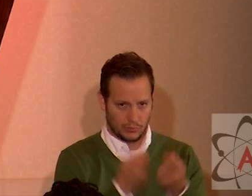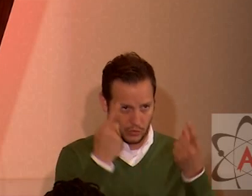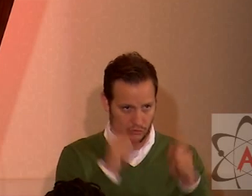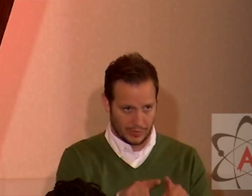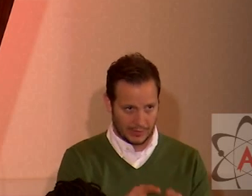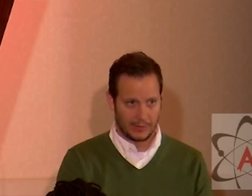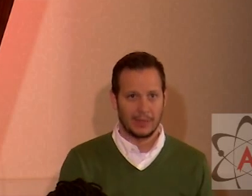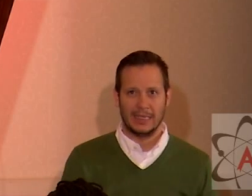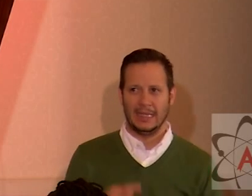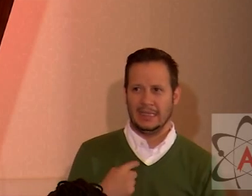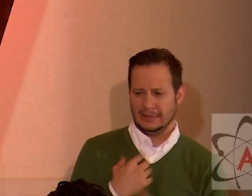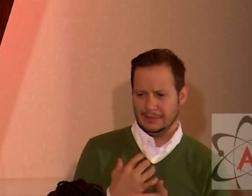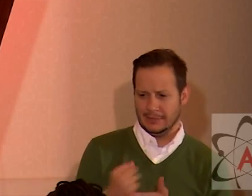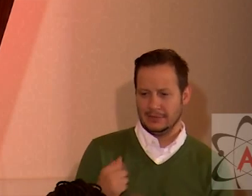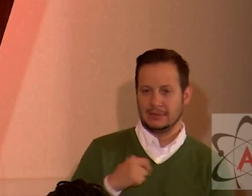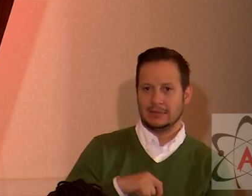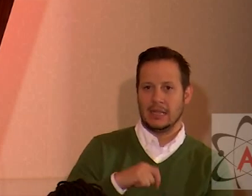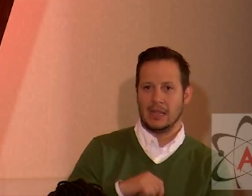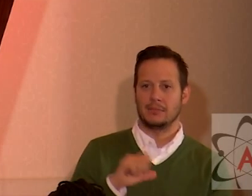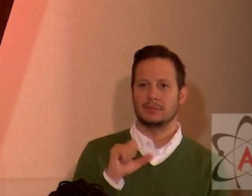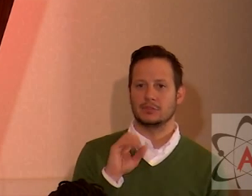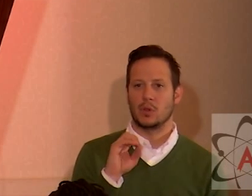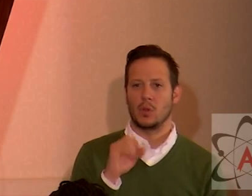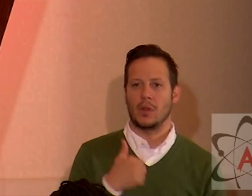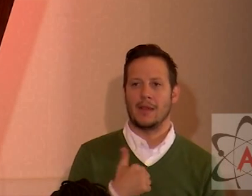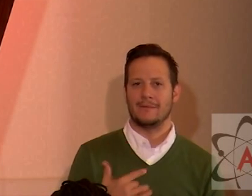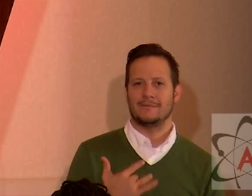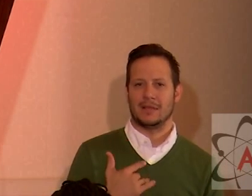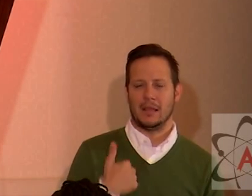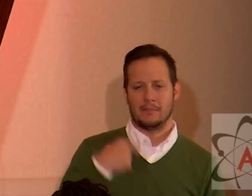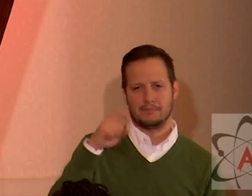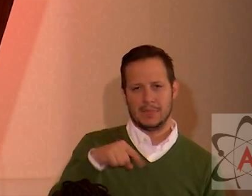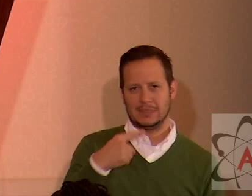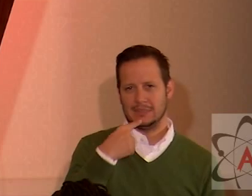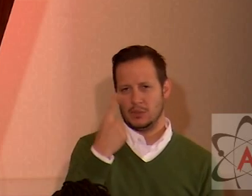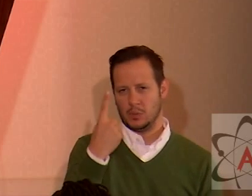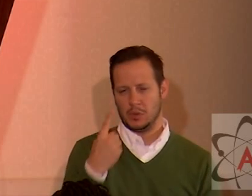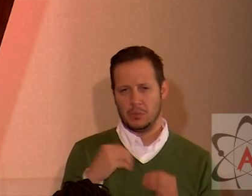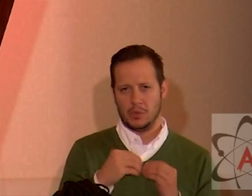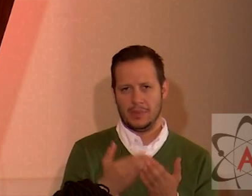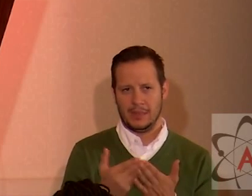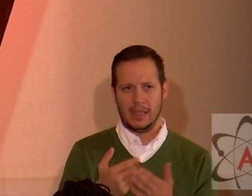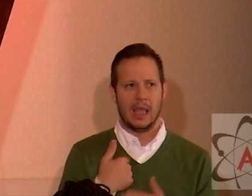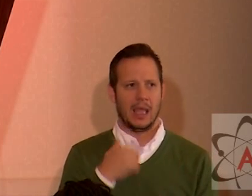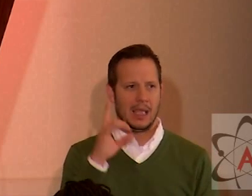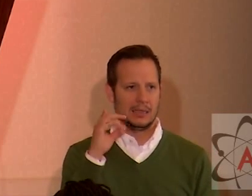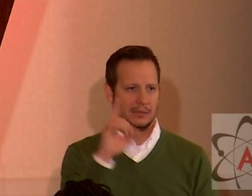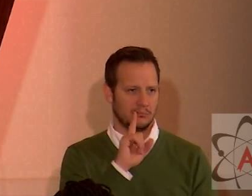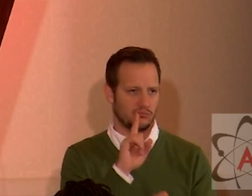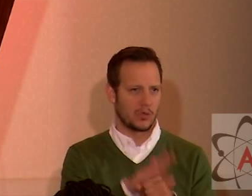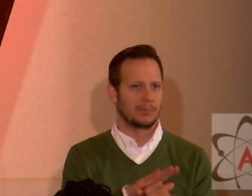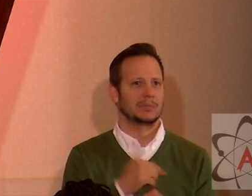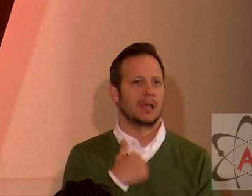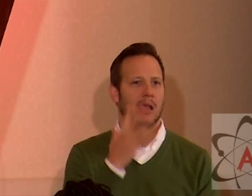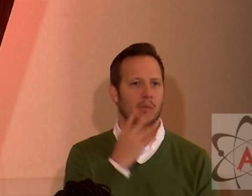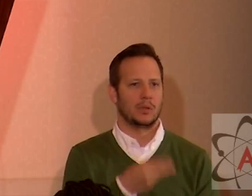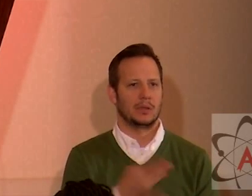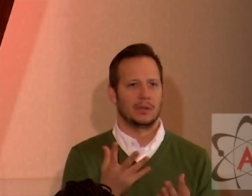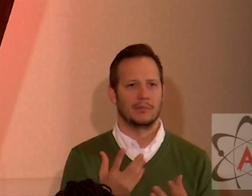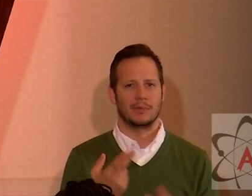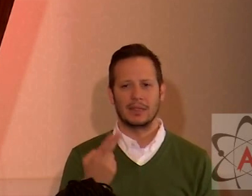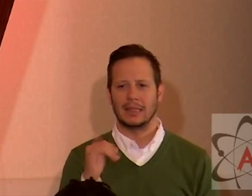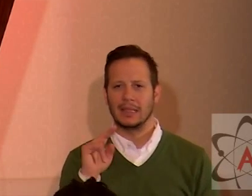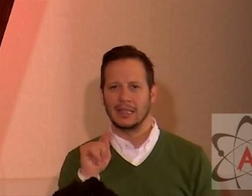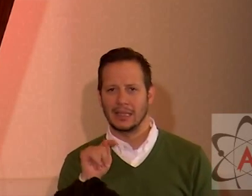I'm just about out of time, but I feel like I have to say one thing else, because I did promise you that I would give you some more hints about